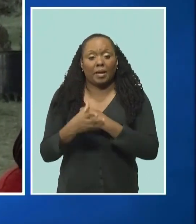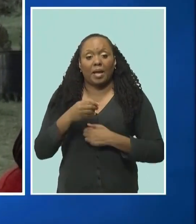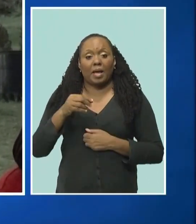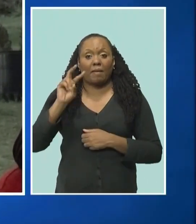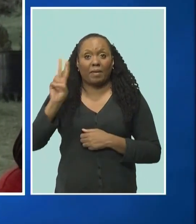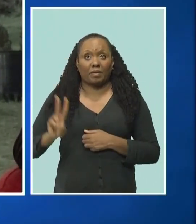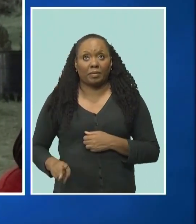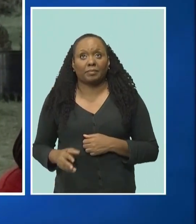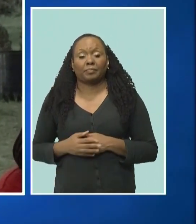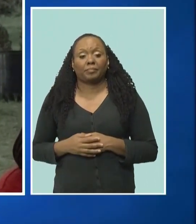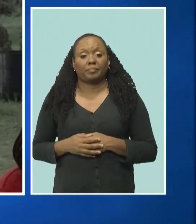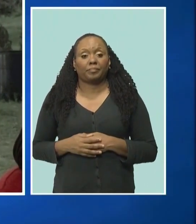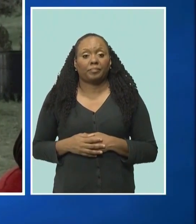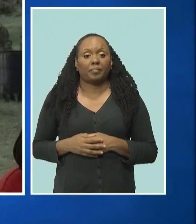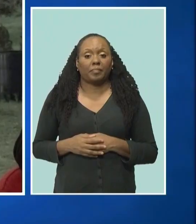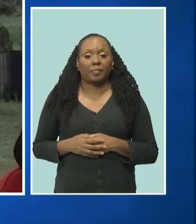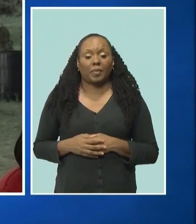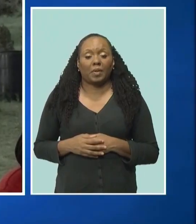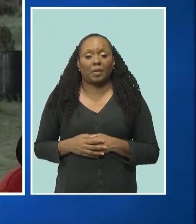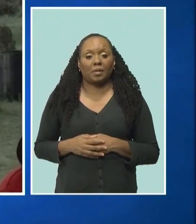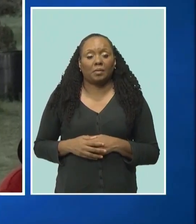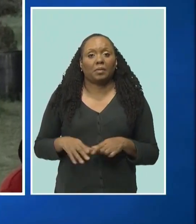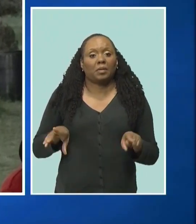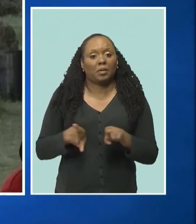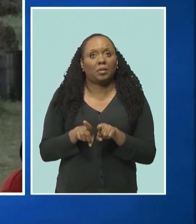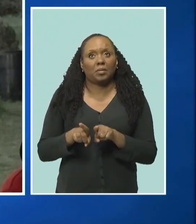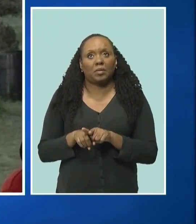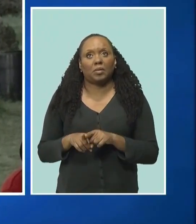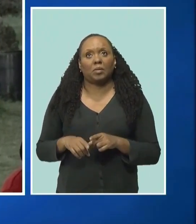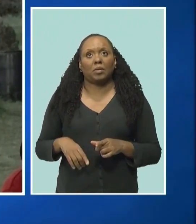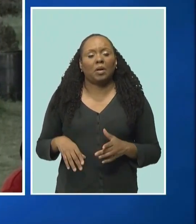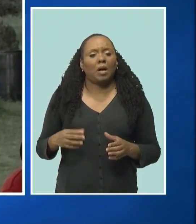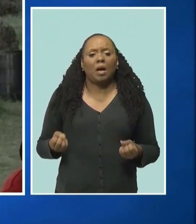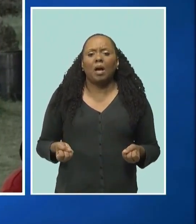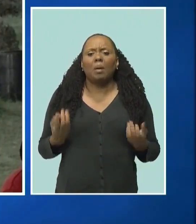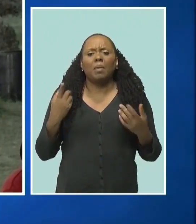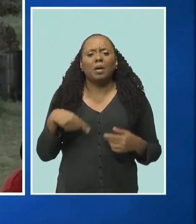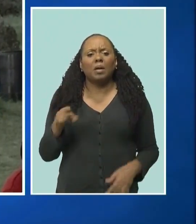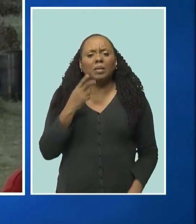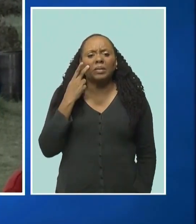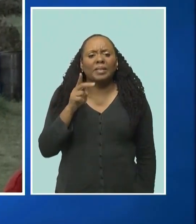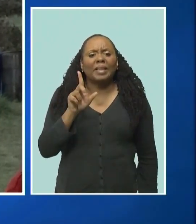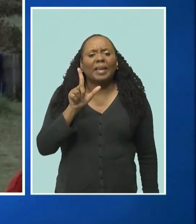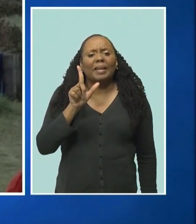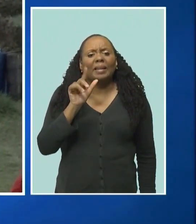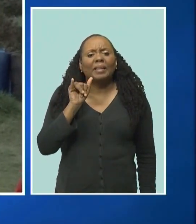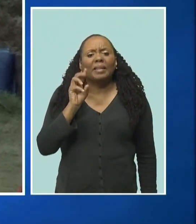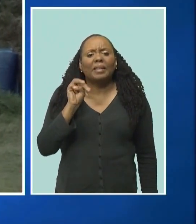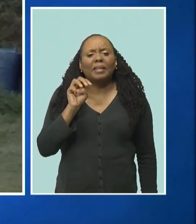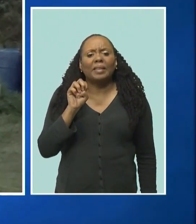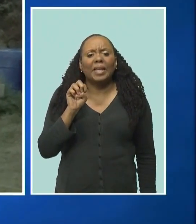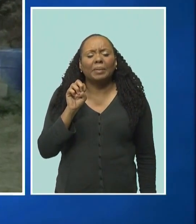problem with texture screening. Where your lime trees? How many of you see a lime tree dry up at home?